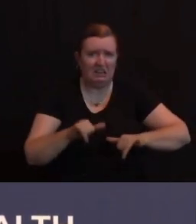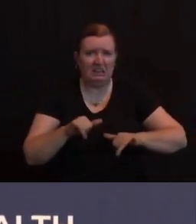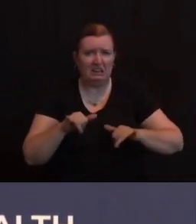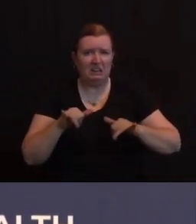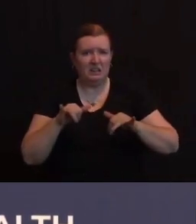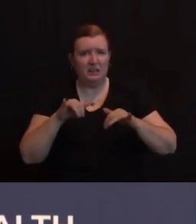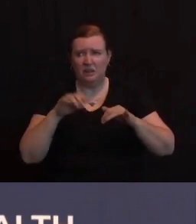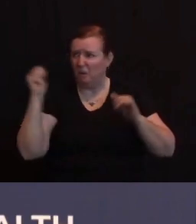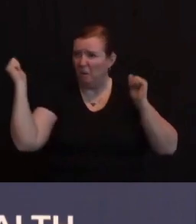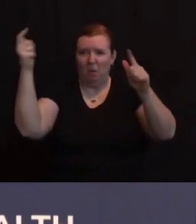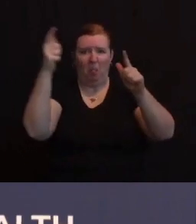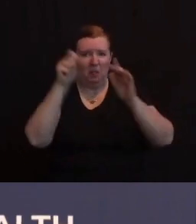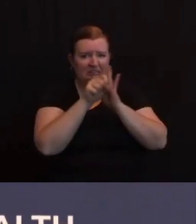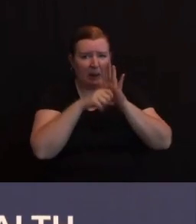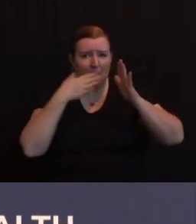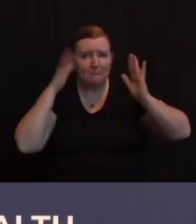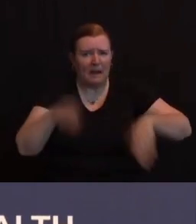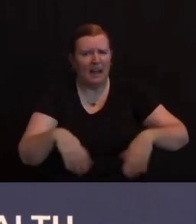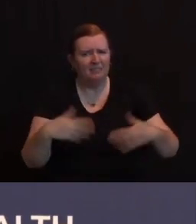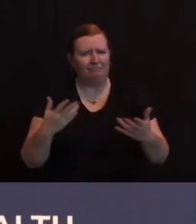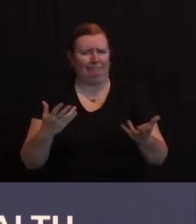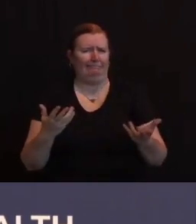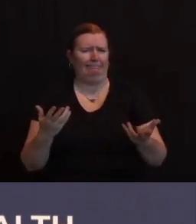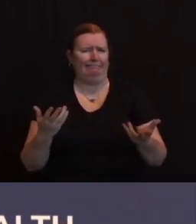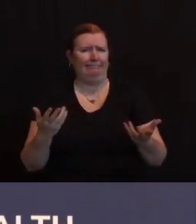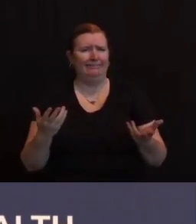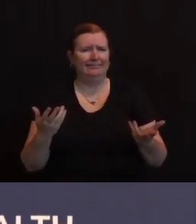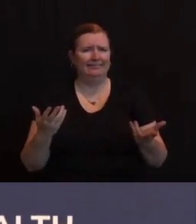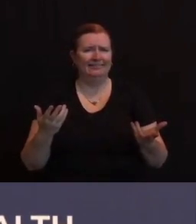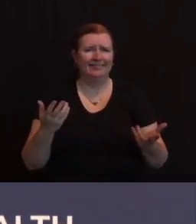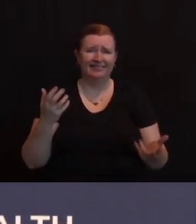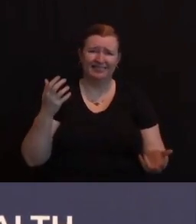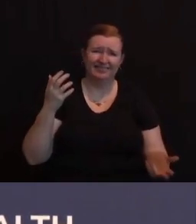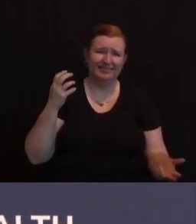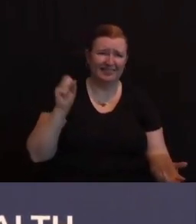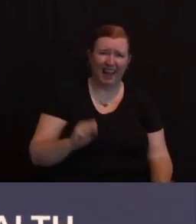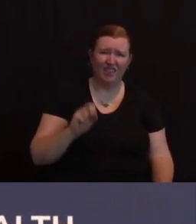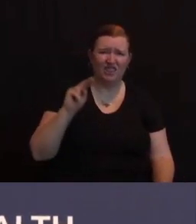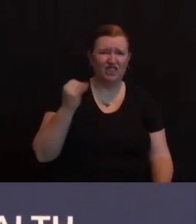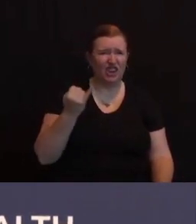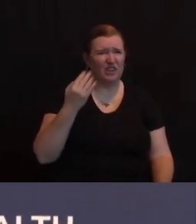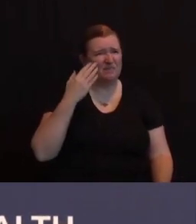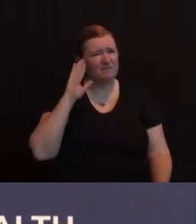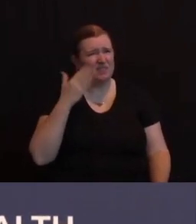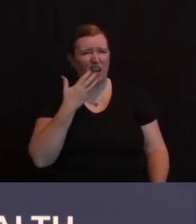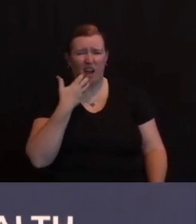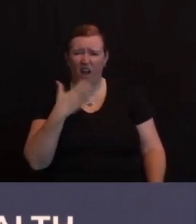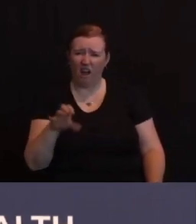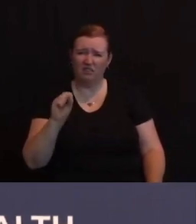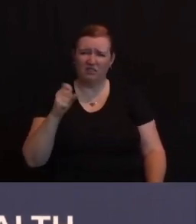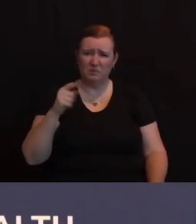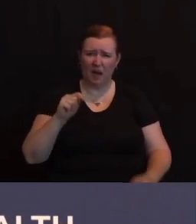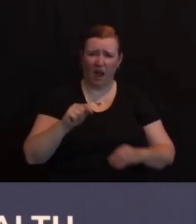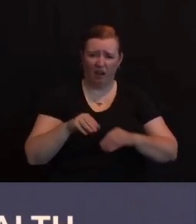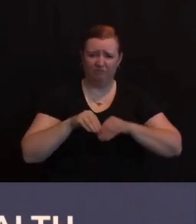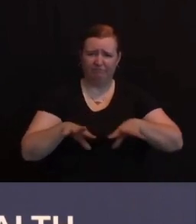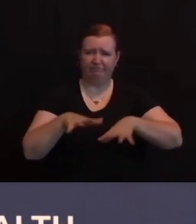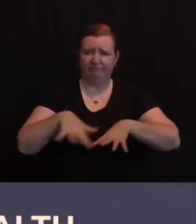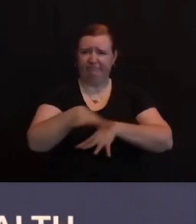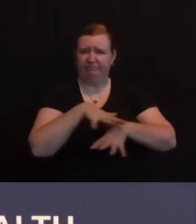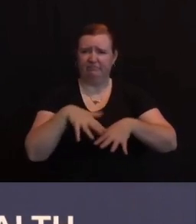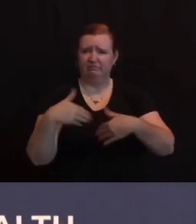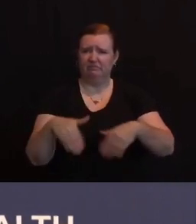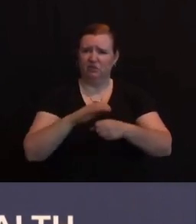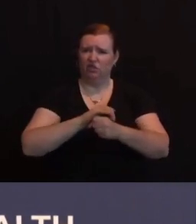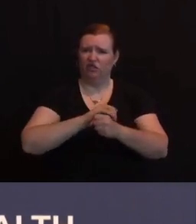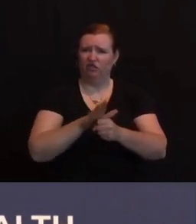in South Jersey. How concerning are they, and could they be because there's a large amount of commerce and travel in South Jersey between Delaware